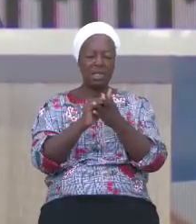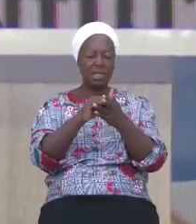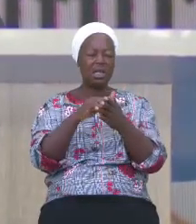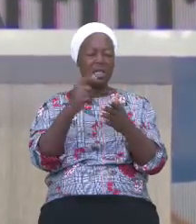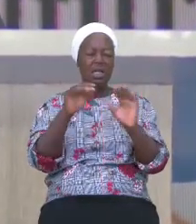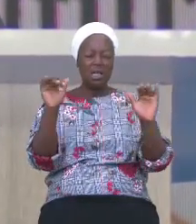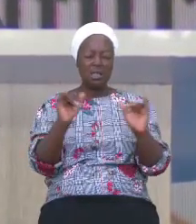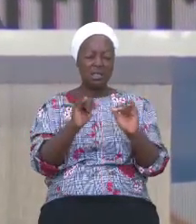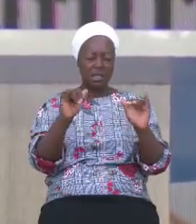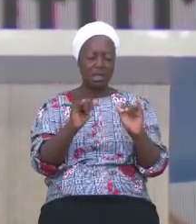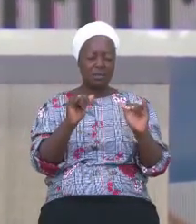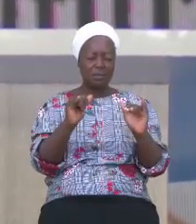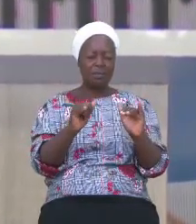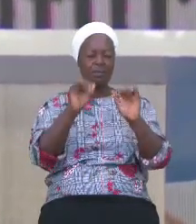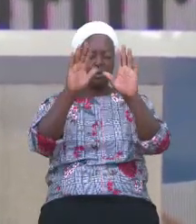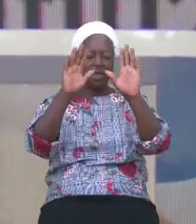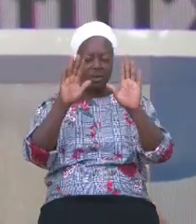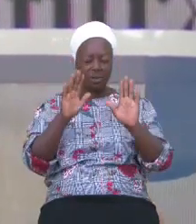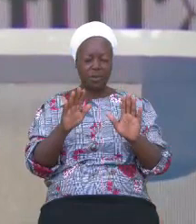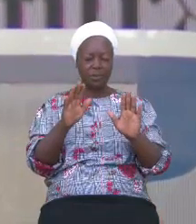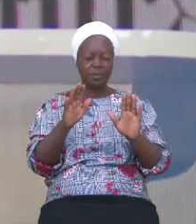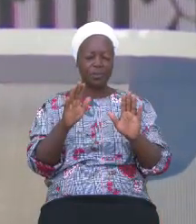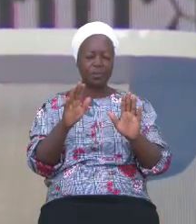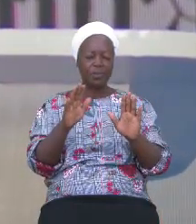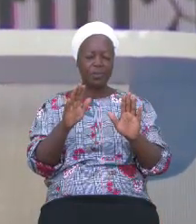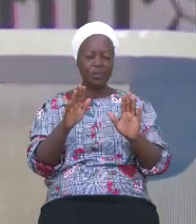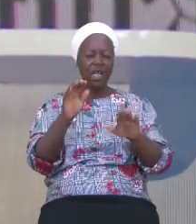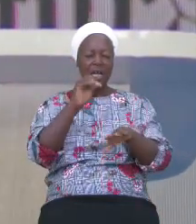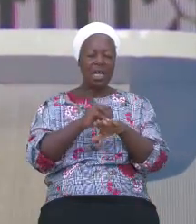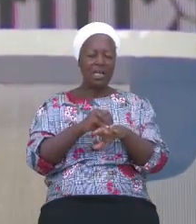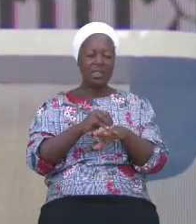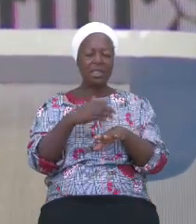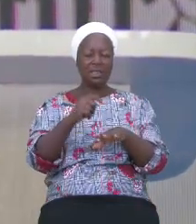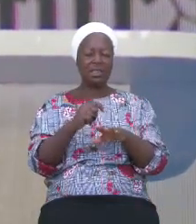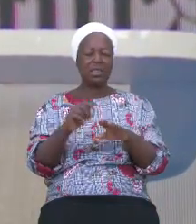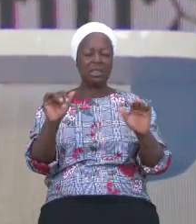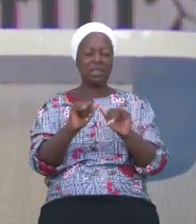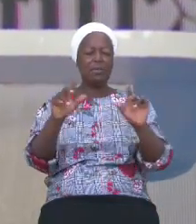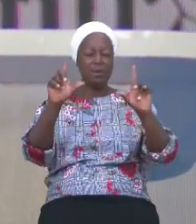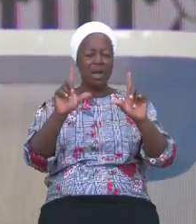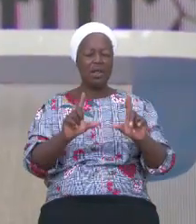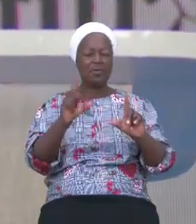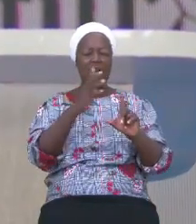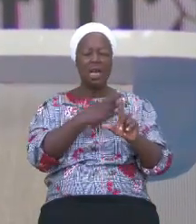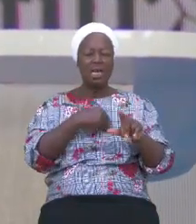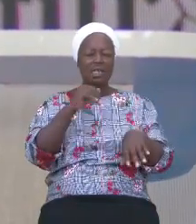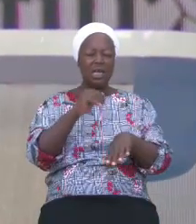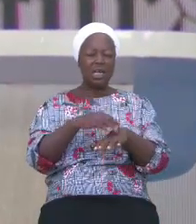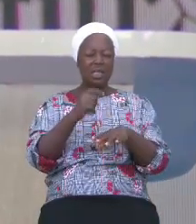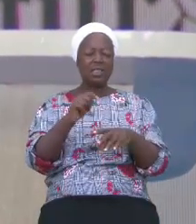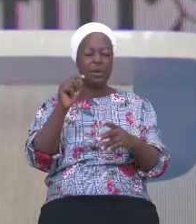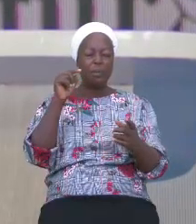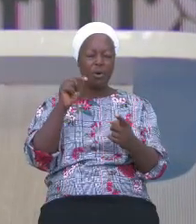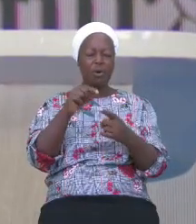same miracle at the same level and at the point of need